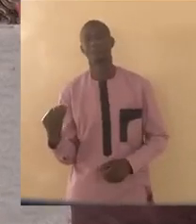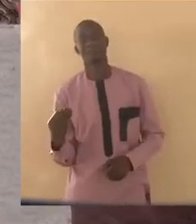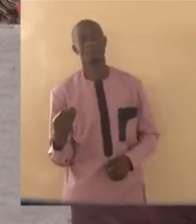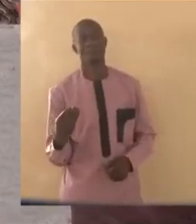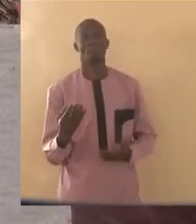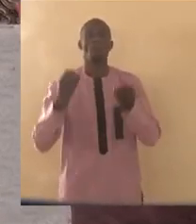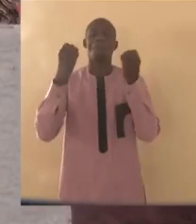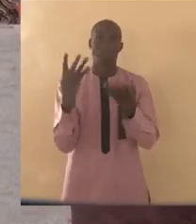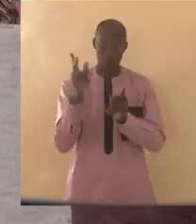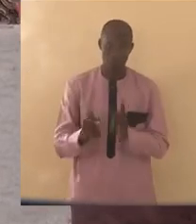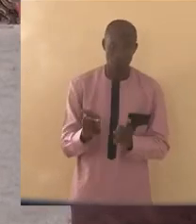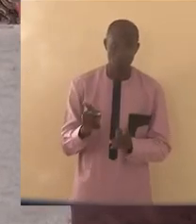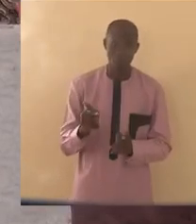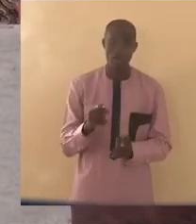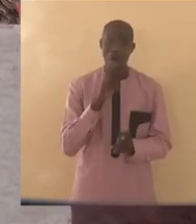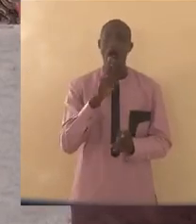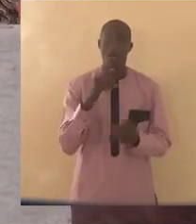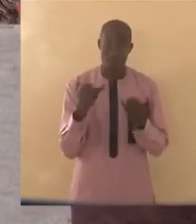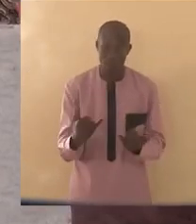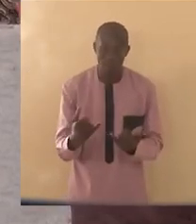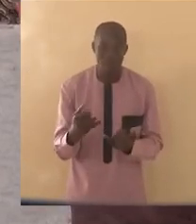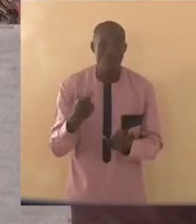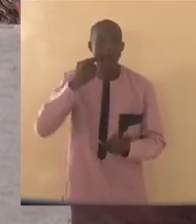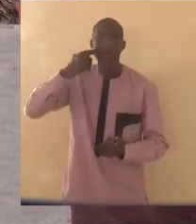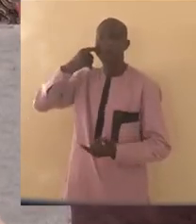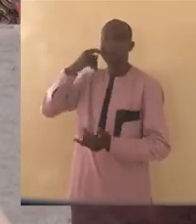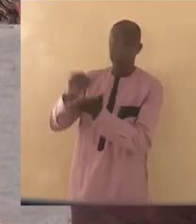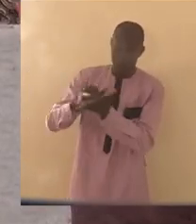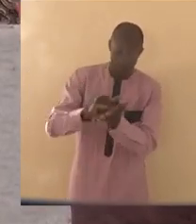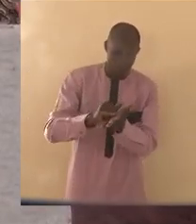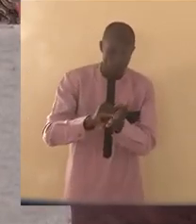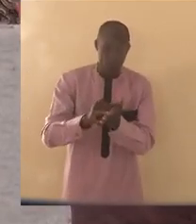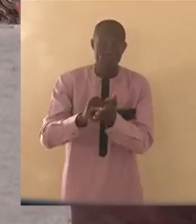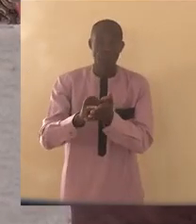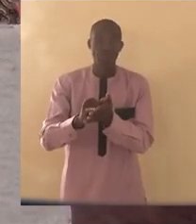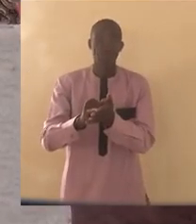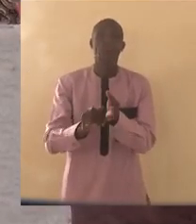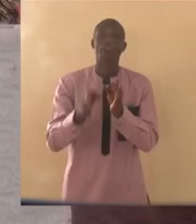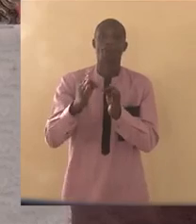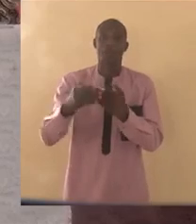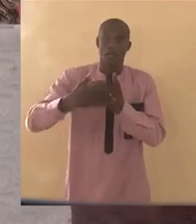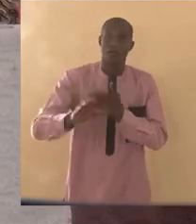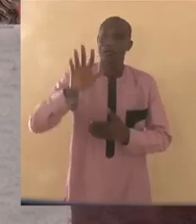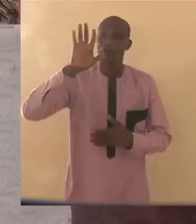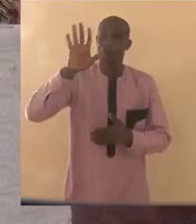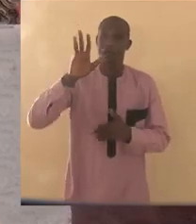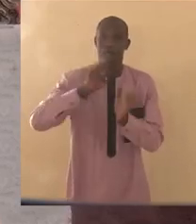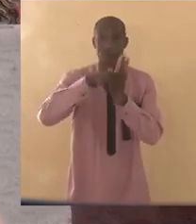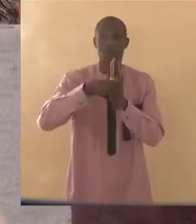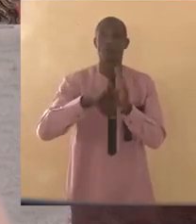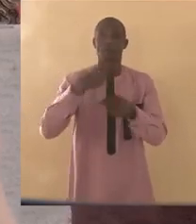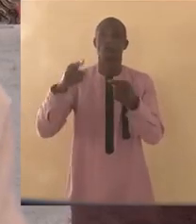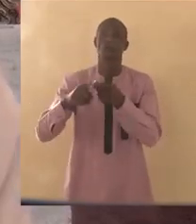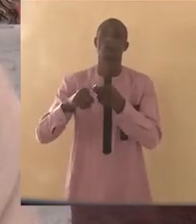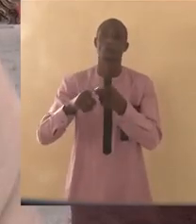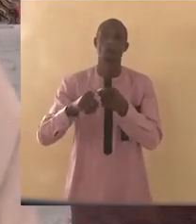And many people are now so addicted that if after 5 minutes they don't hear a noise, they